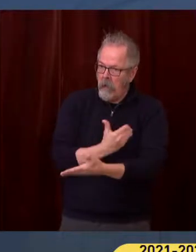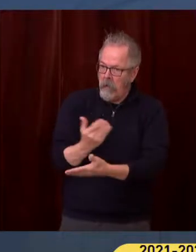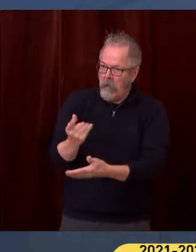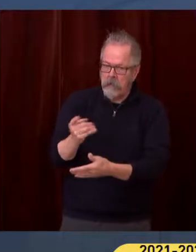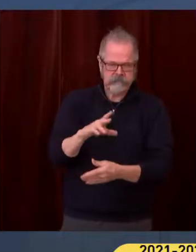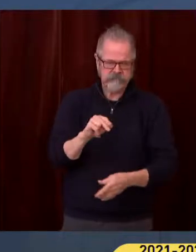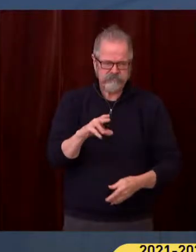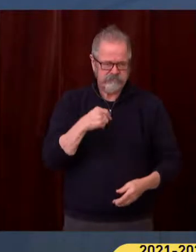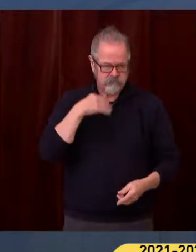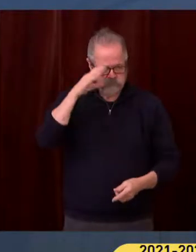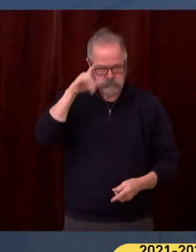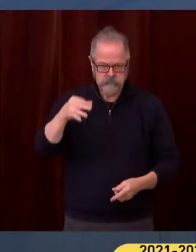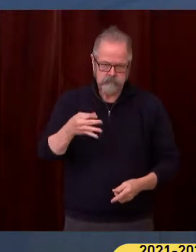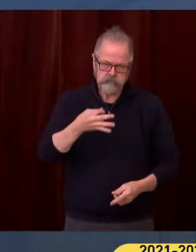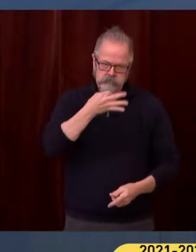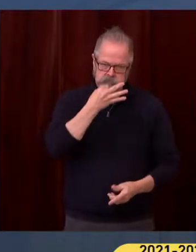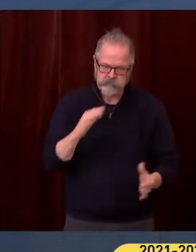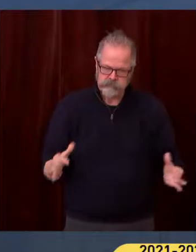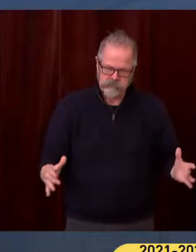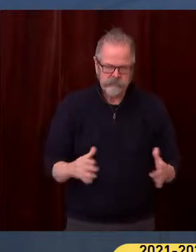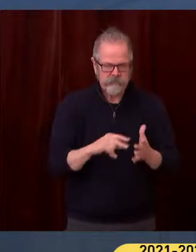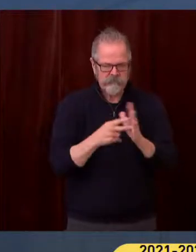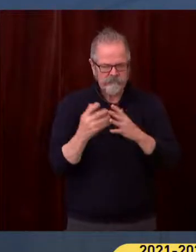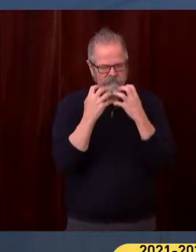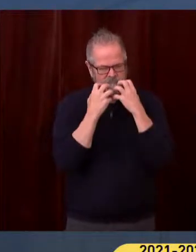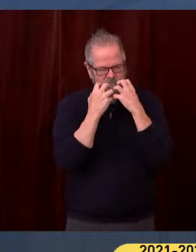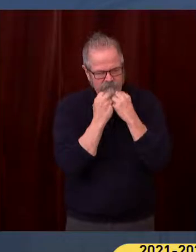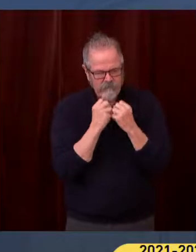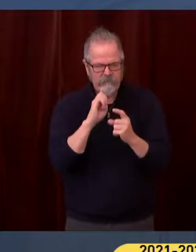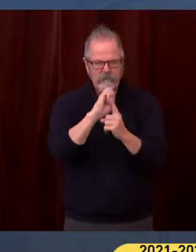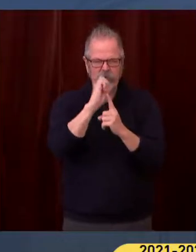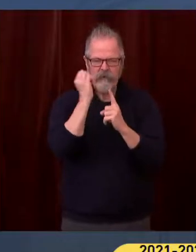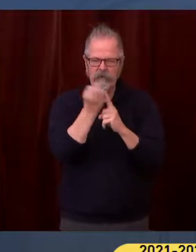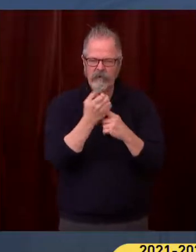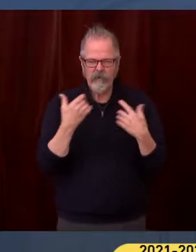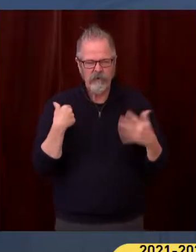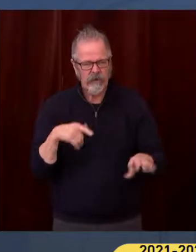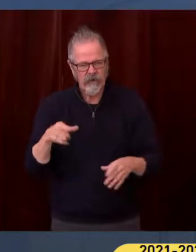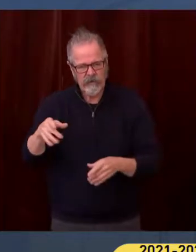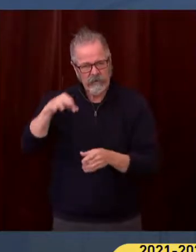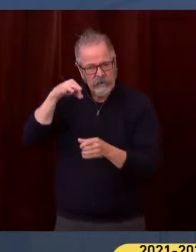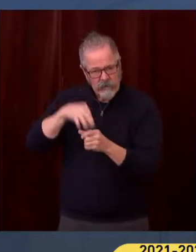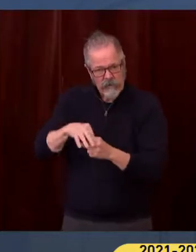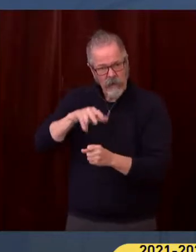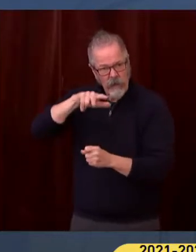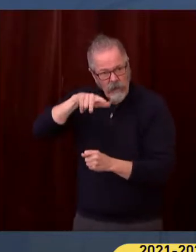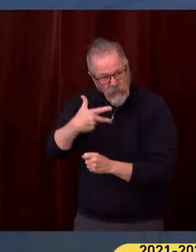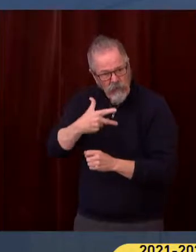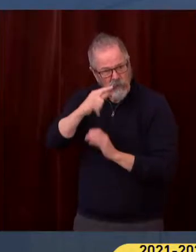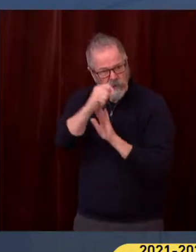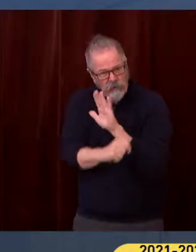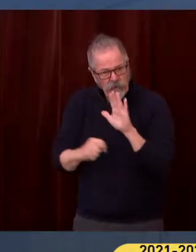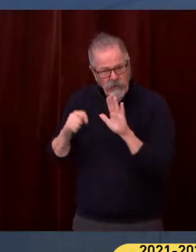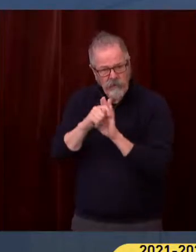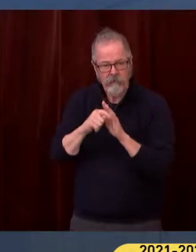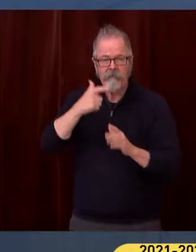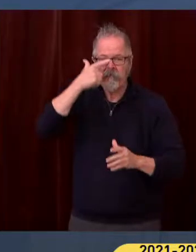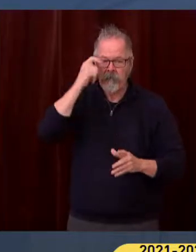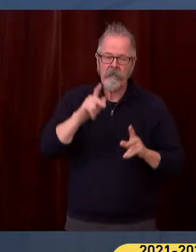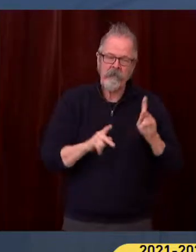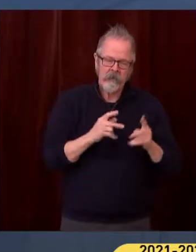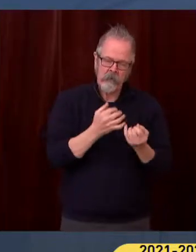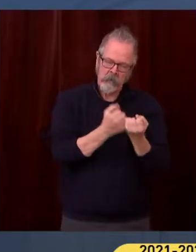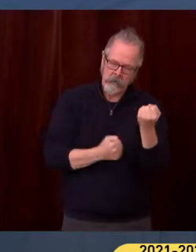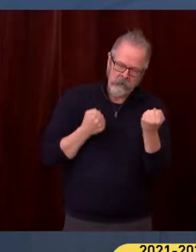that issues that benefit the environment are detrimental to the traditional middle class family wage multigenerational careers